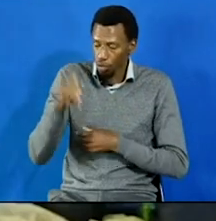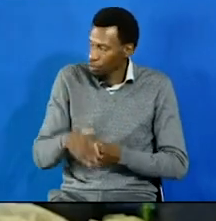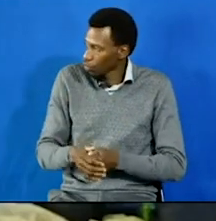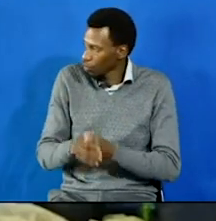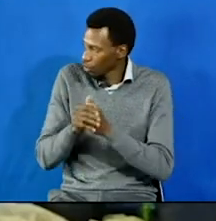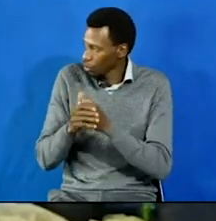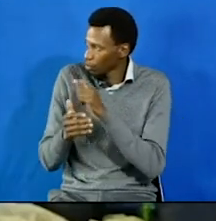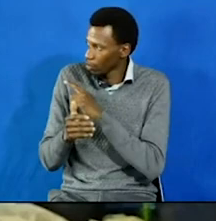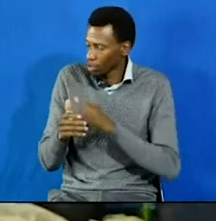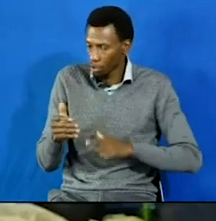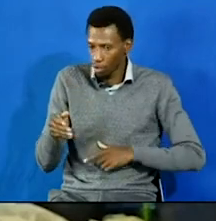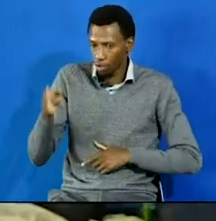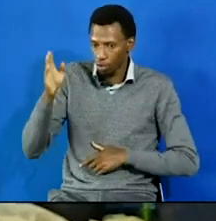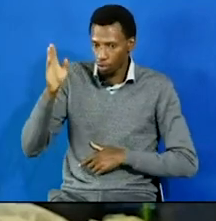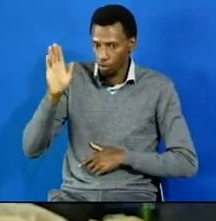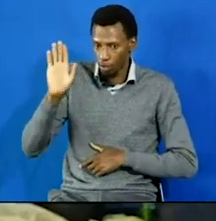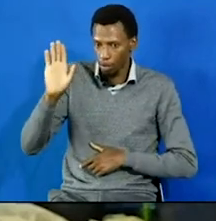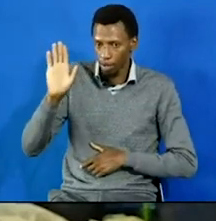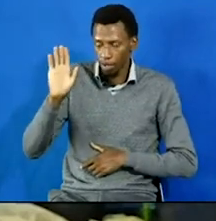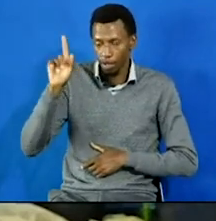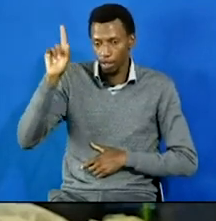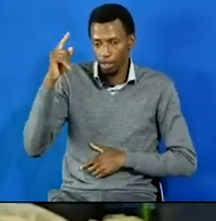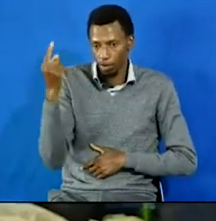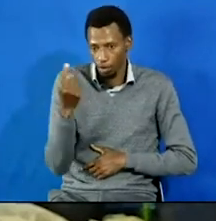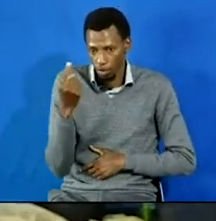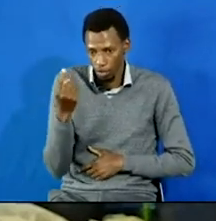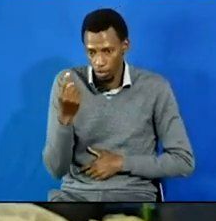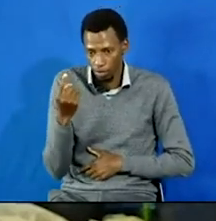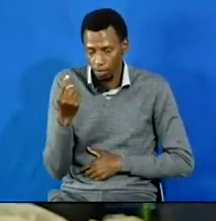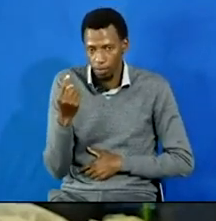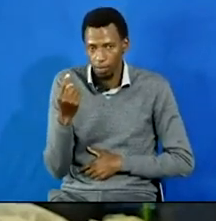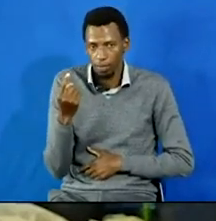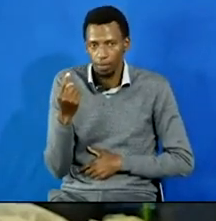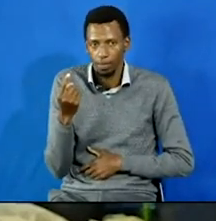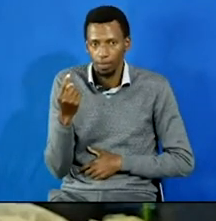and him only shalt thou serve.